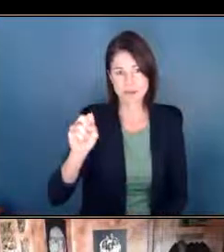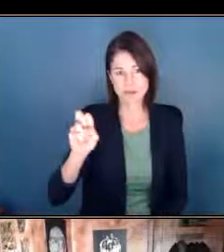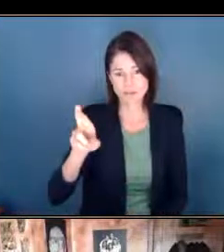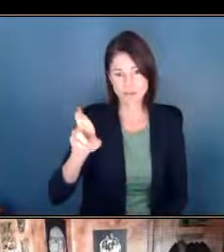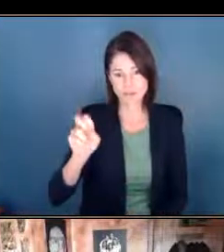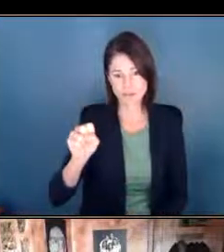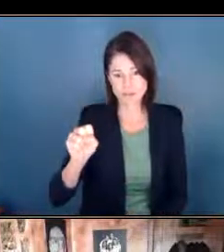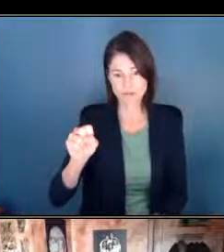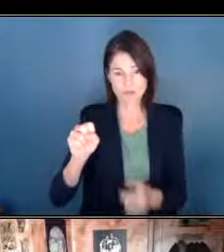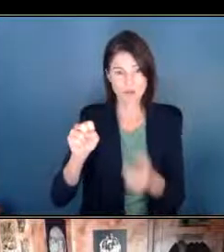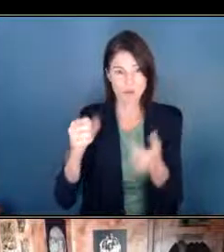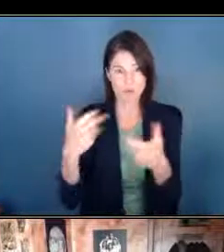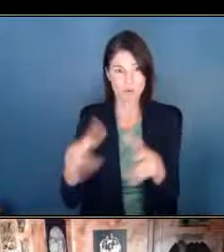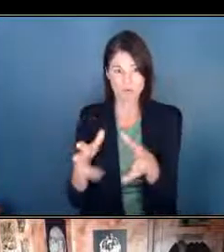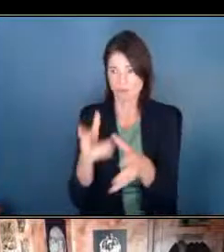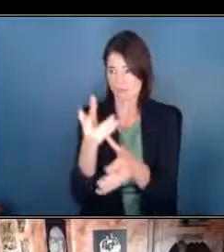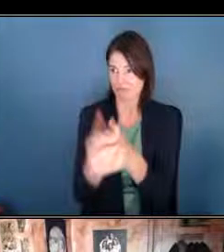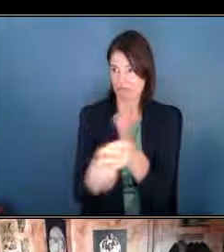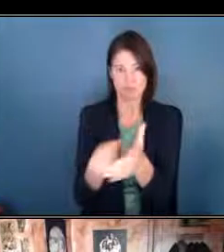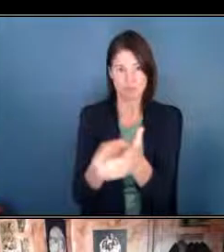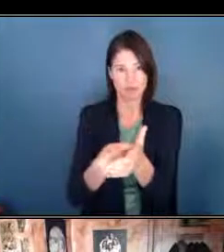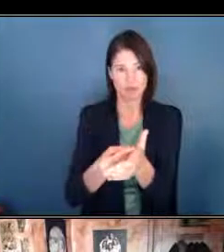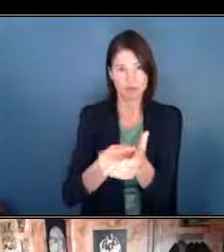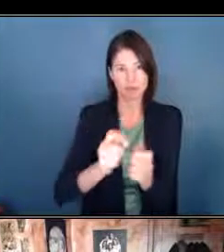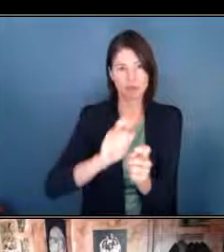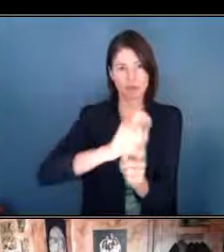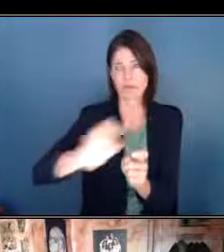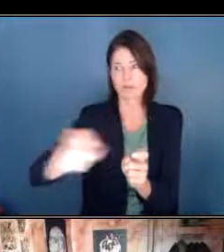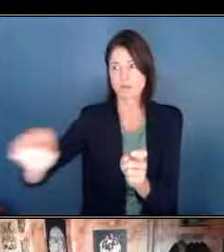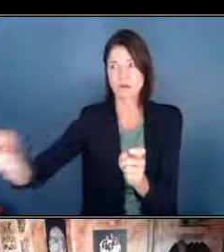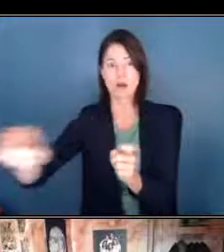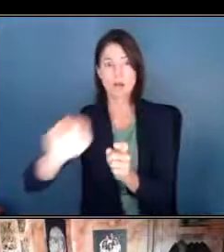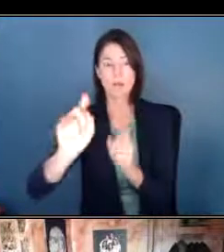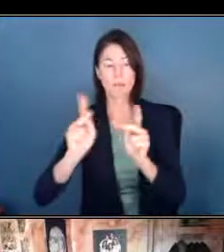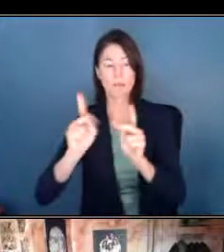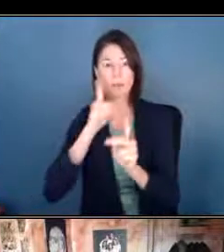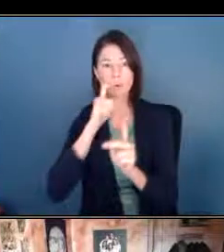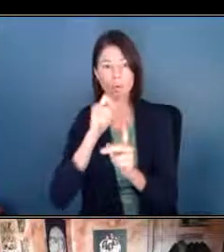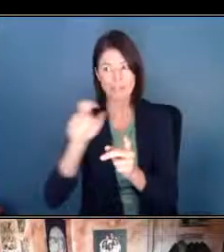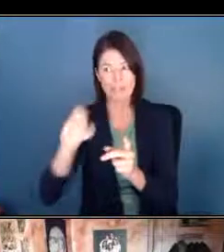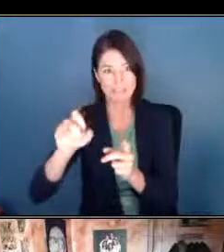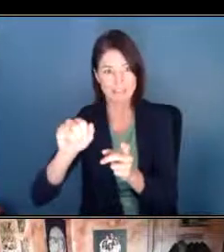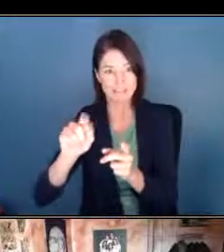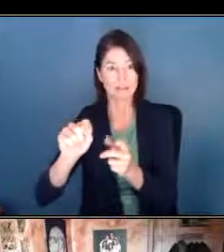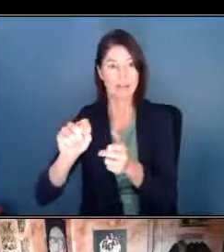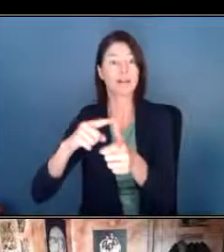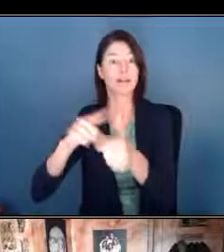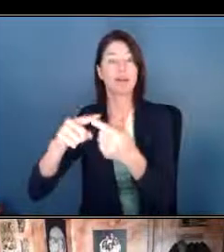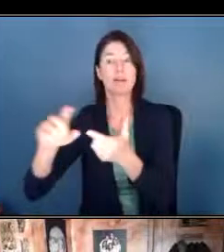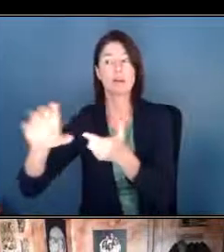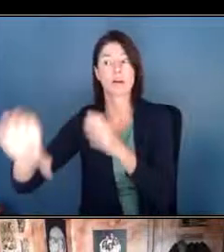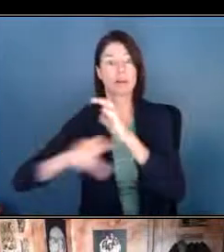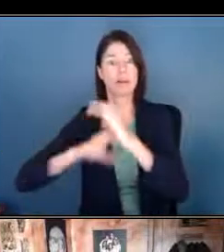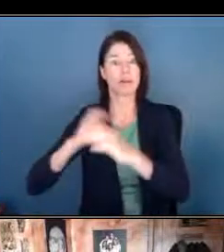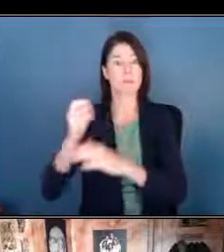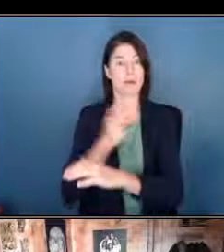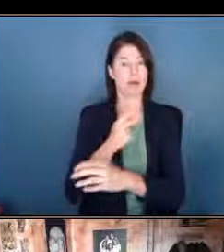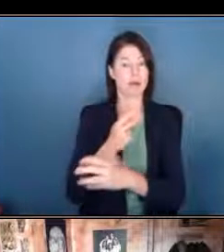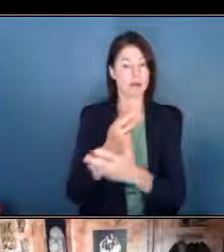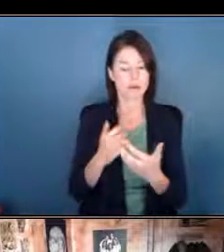can use it in exchange for them giving it back when they were ready. And as you can see, for those 2 fiscal years, we did see some success,